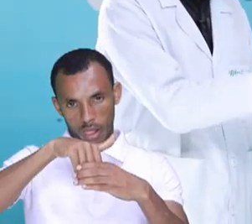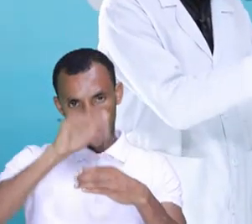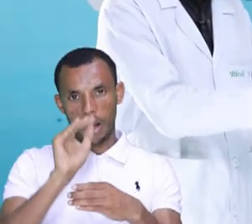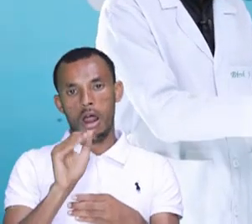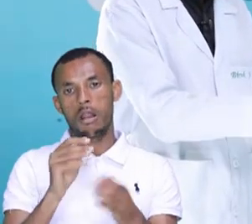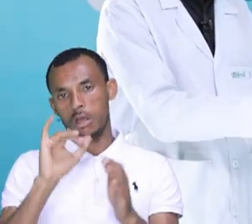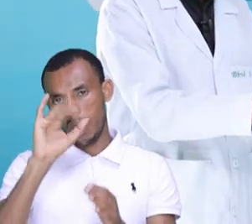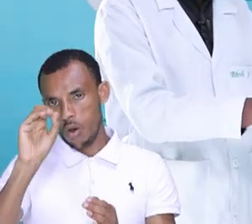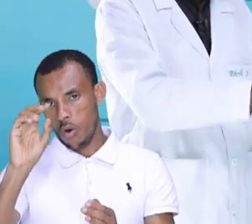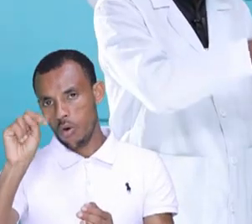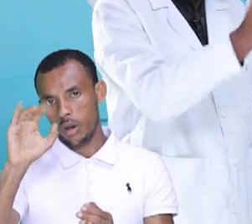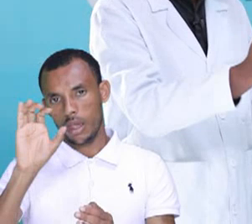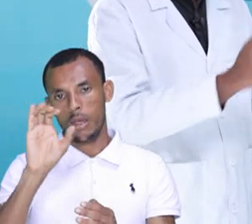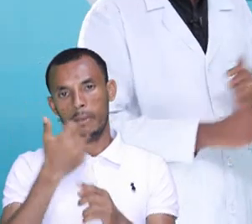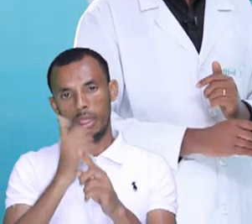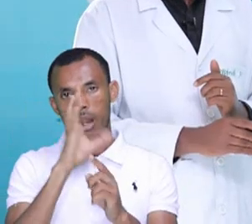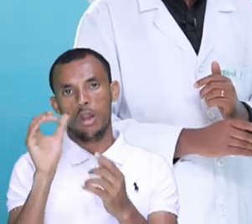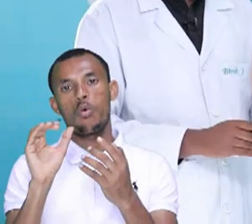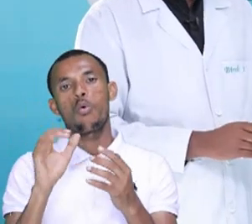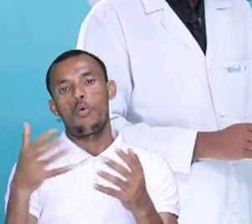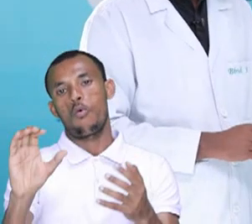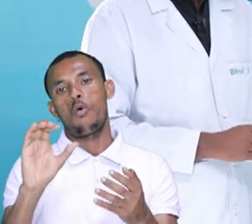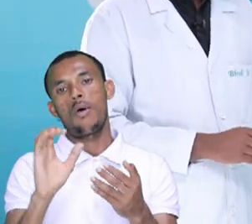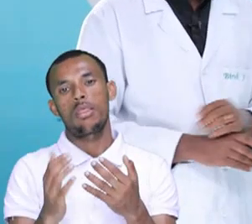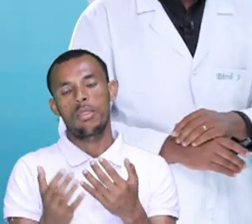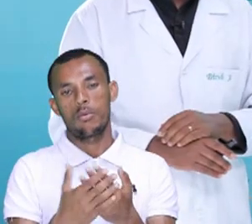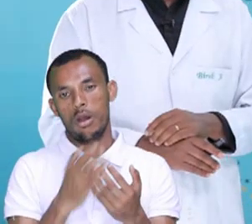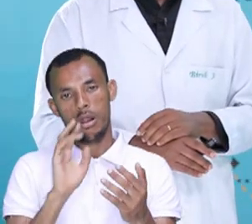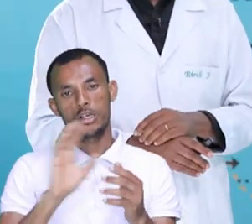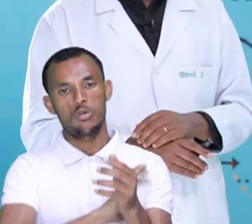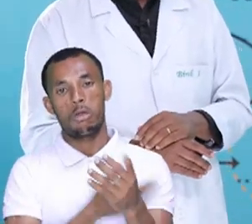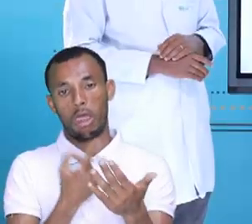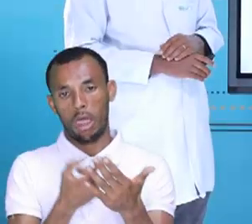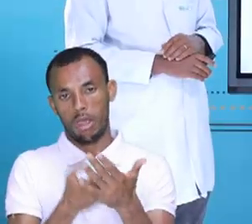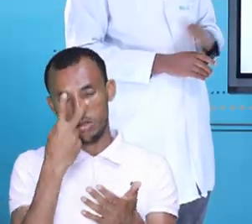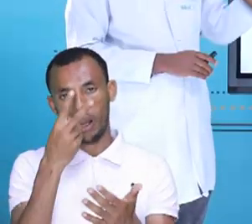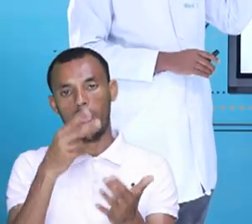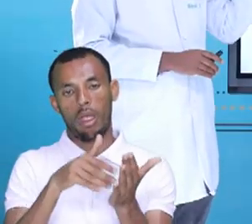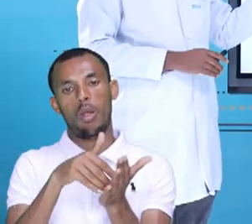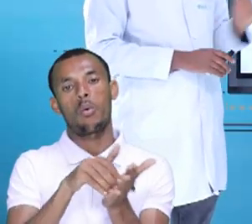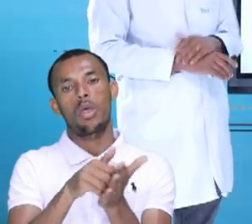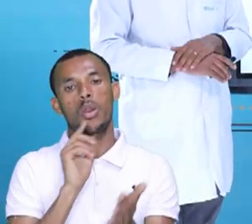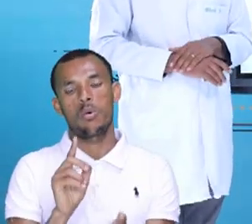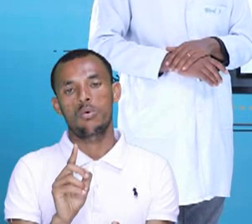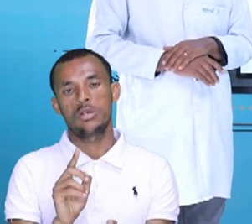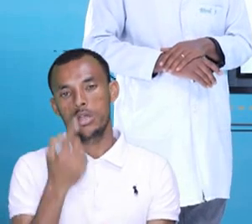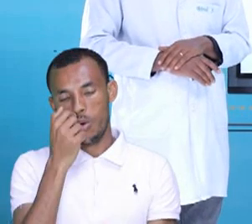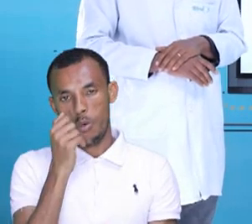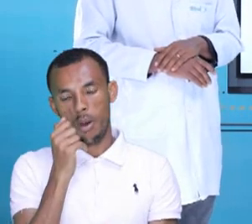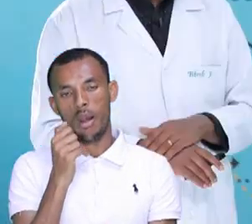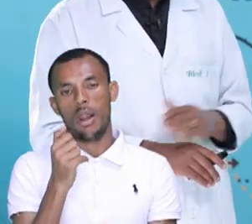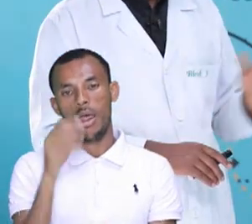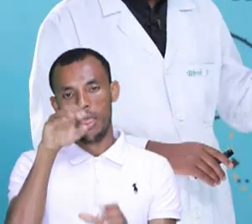like ionic, covalent, and metallic is strong. This one is weak bonds. The common